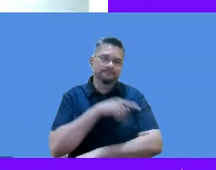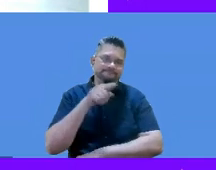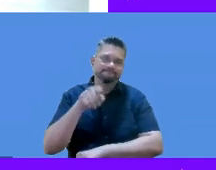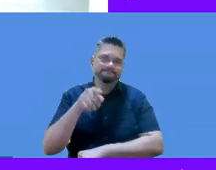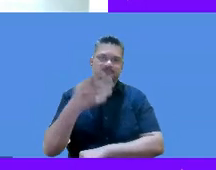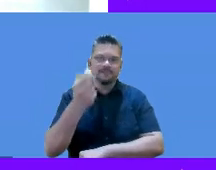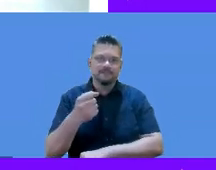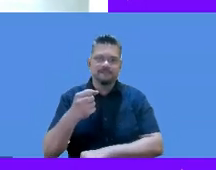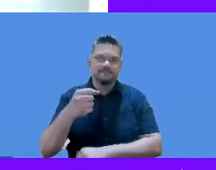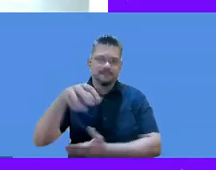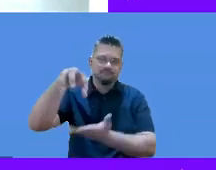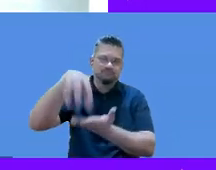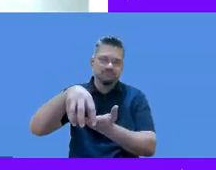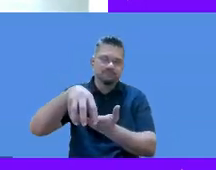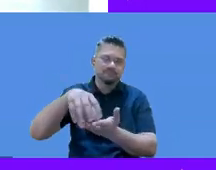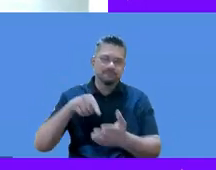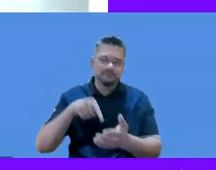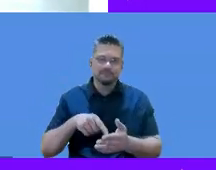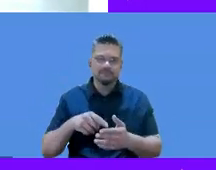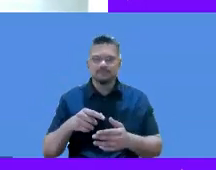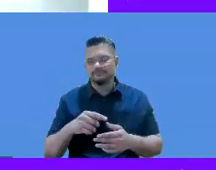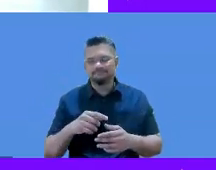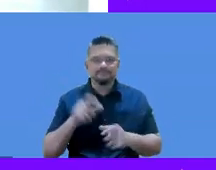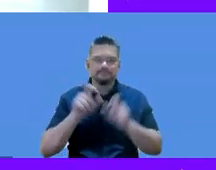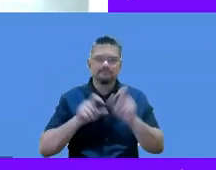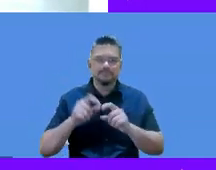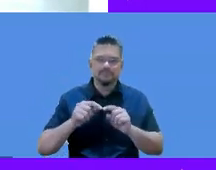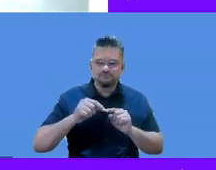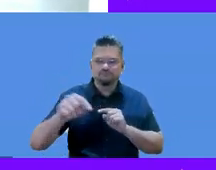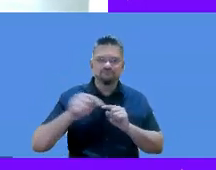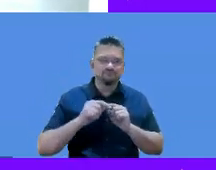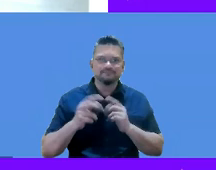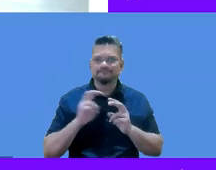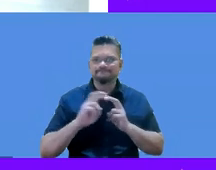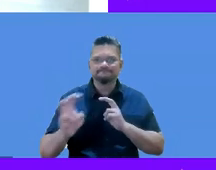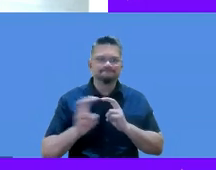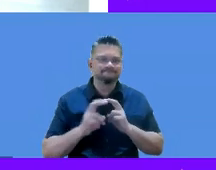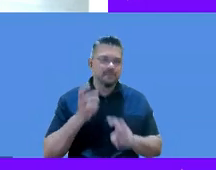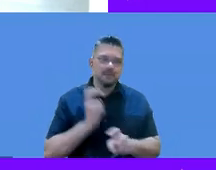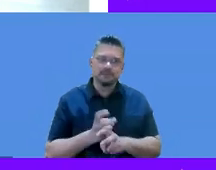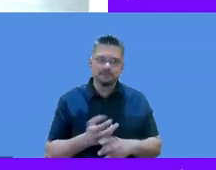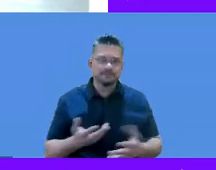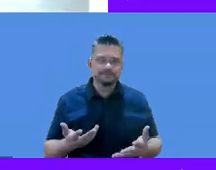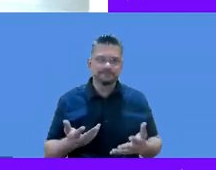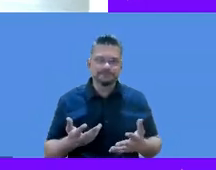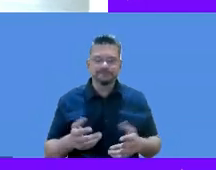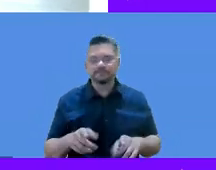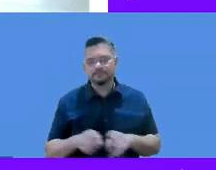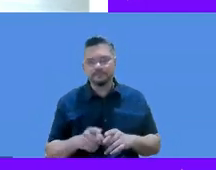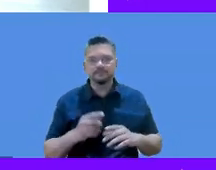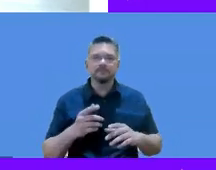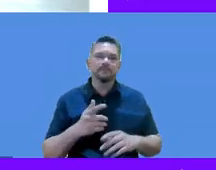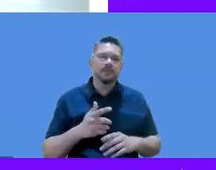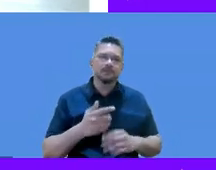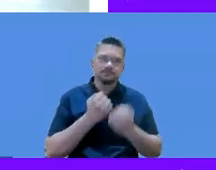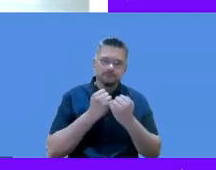make those journeys safely. There were some examples of enablers, so traveling as a group for security purposes and keeping the numbers